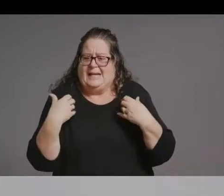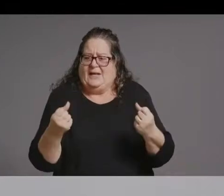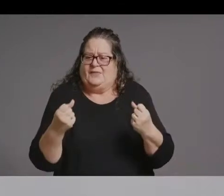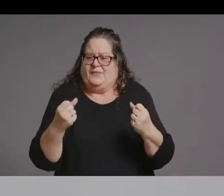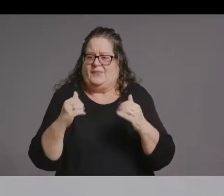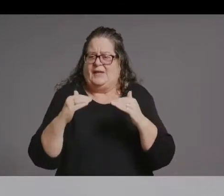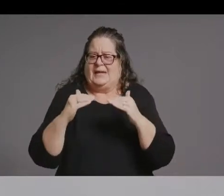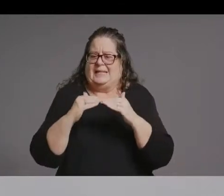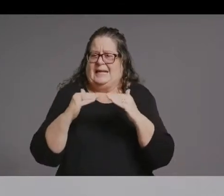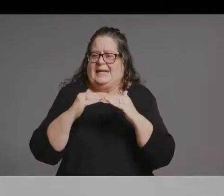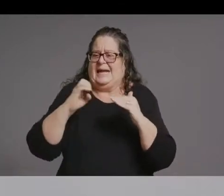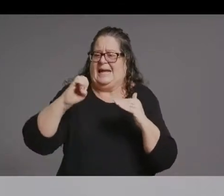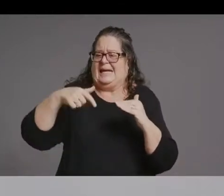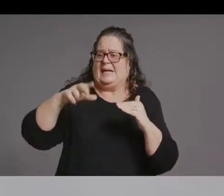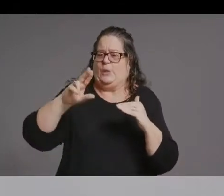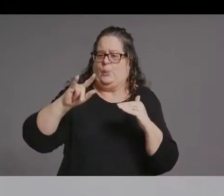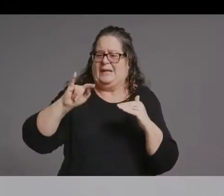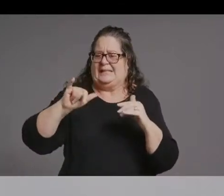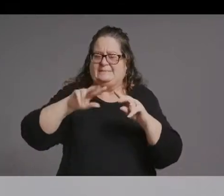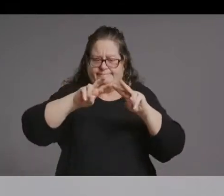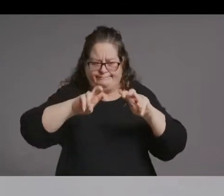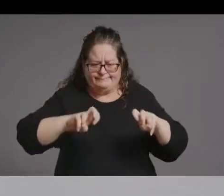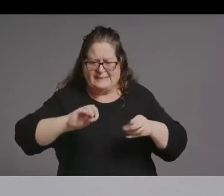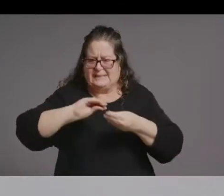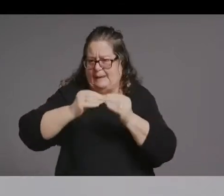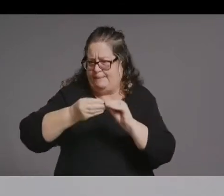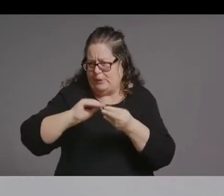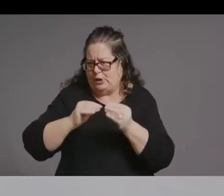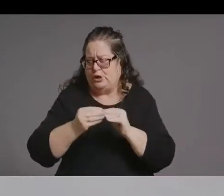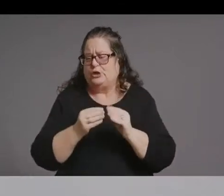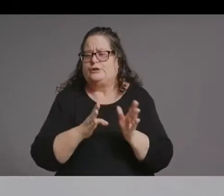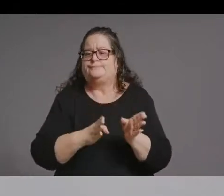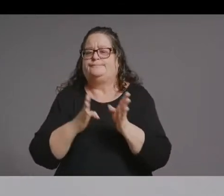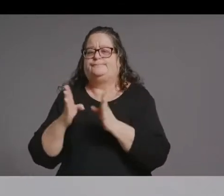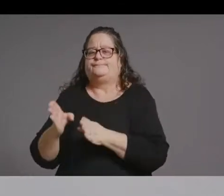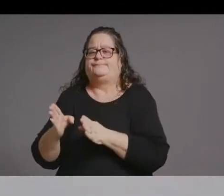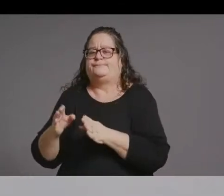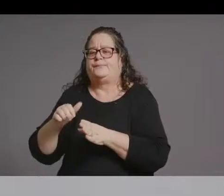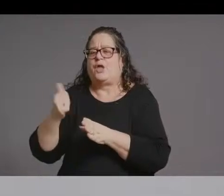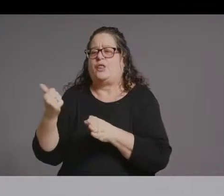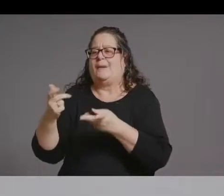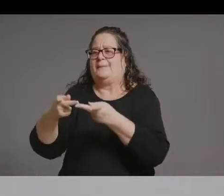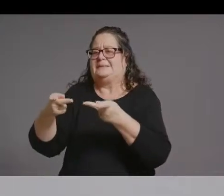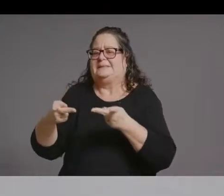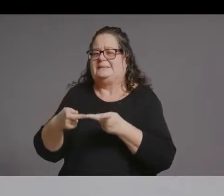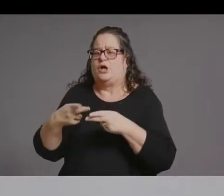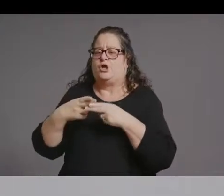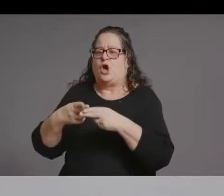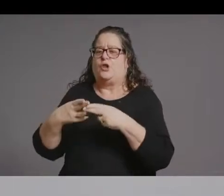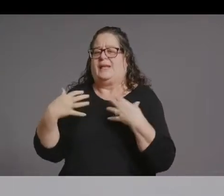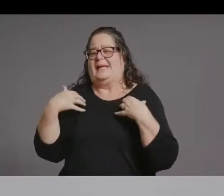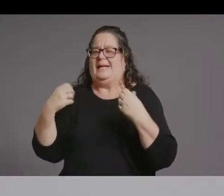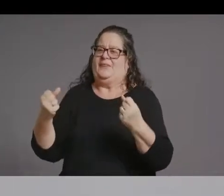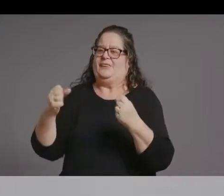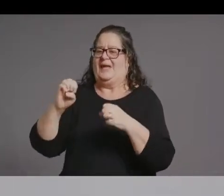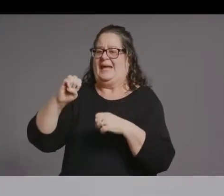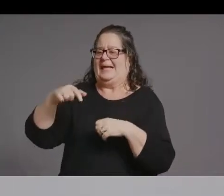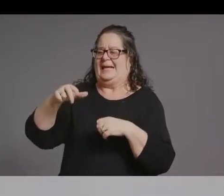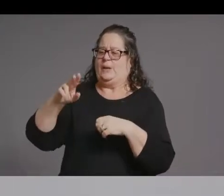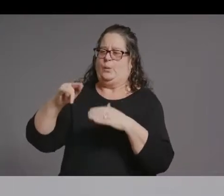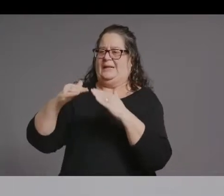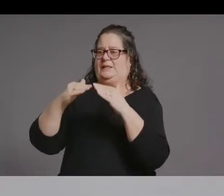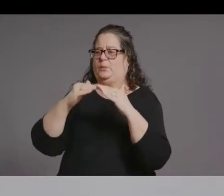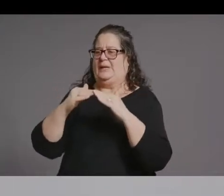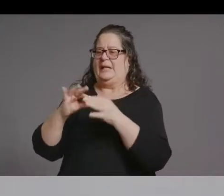is a vaccine, like health equity coordinator. So there are specific requirements that we have to meet, and then a certain percentage that needs